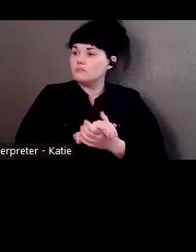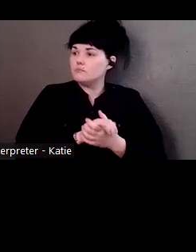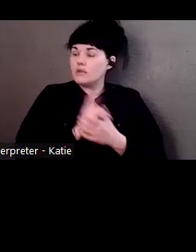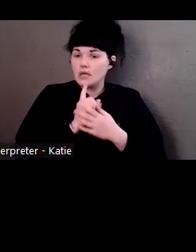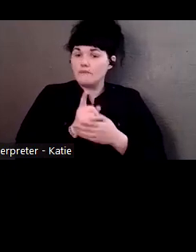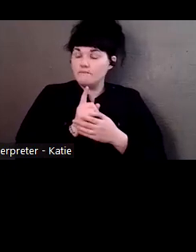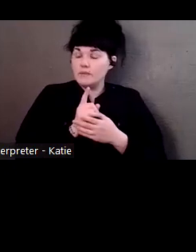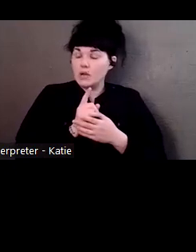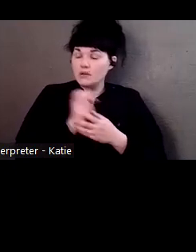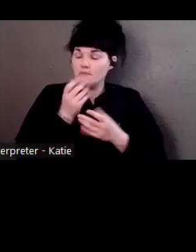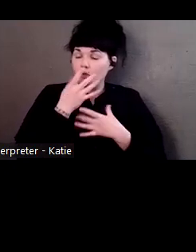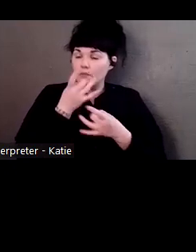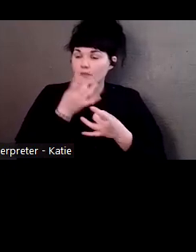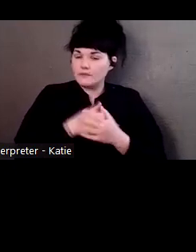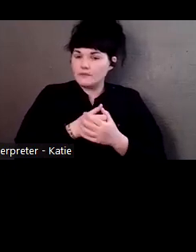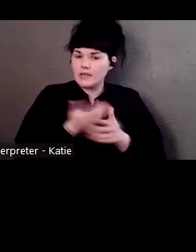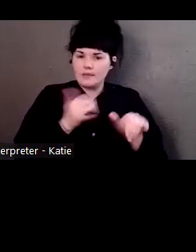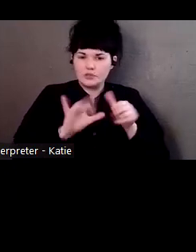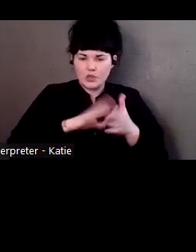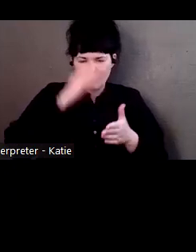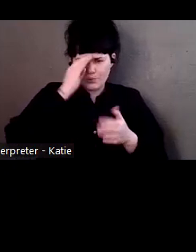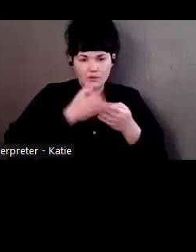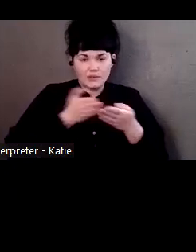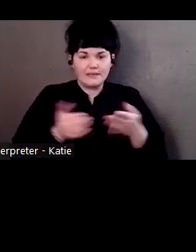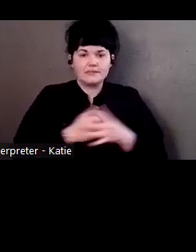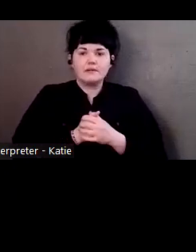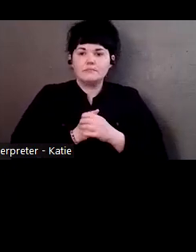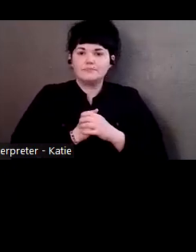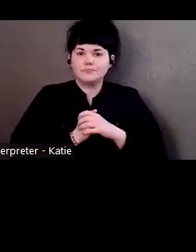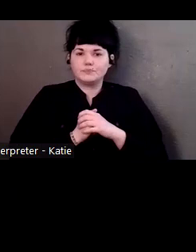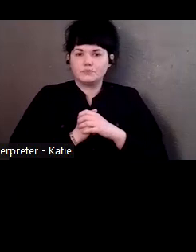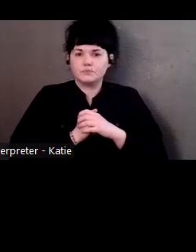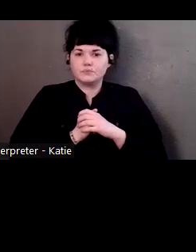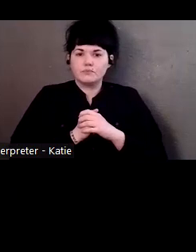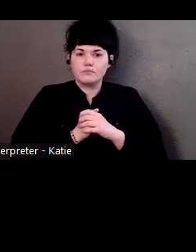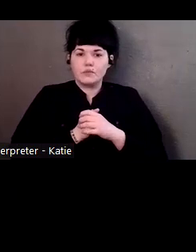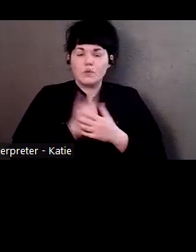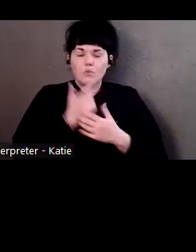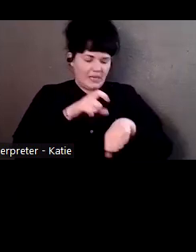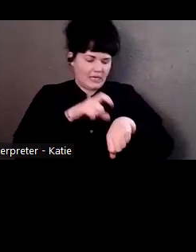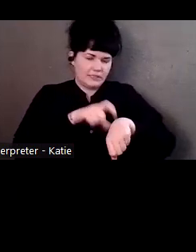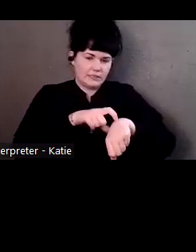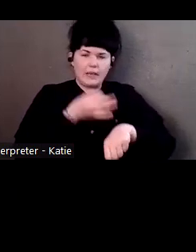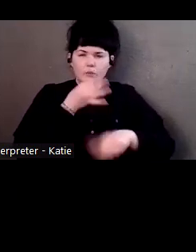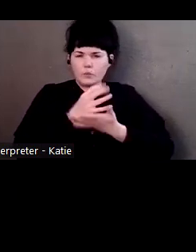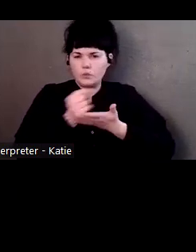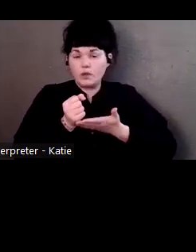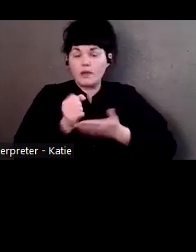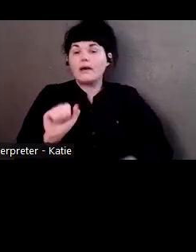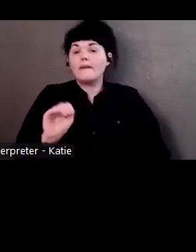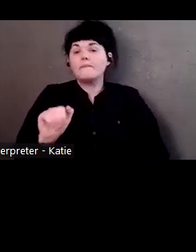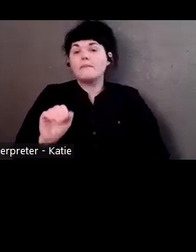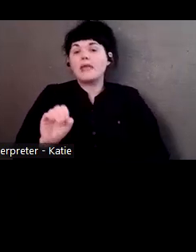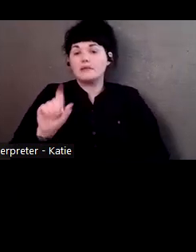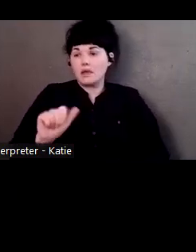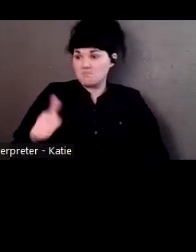informative. I'm still learning some things. I guess for the sake of time, we can allow Amanda to speak, and then if everyone